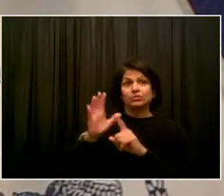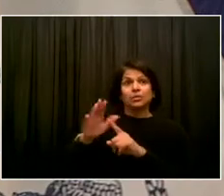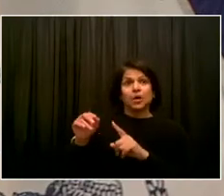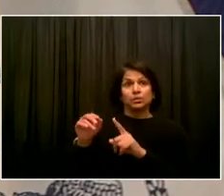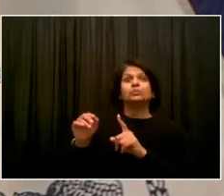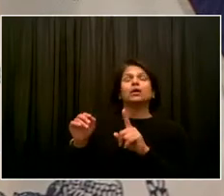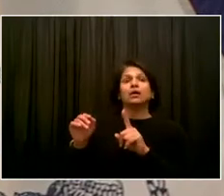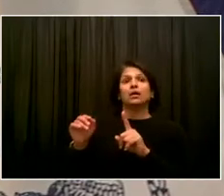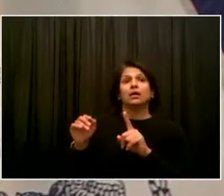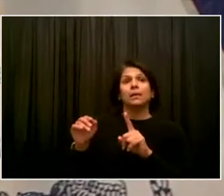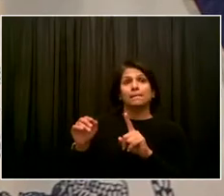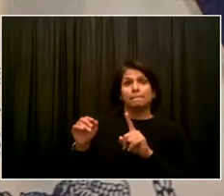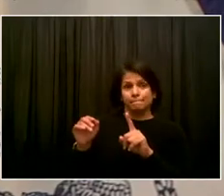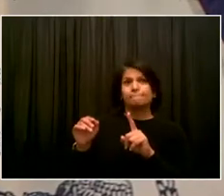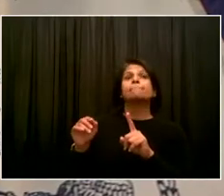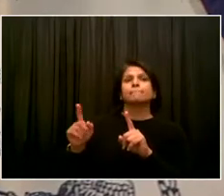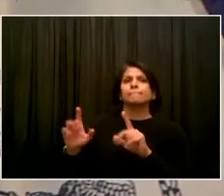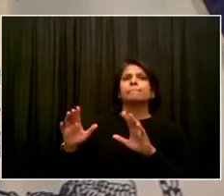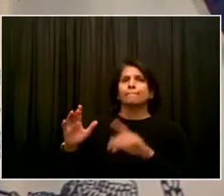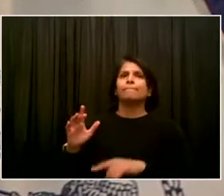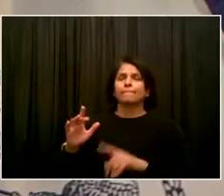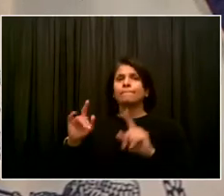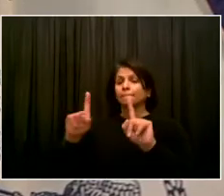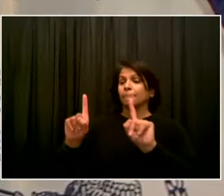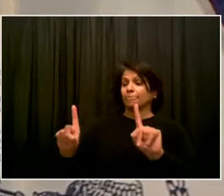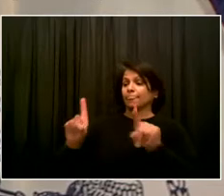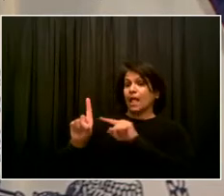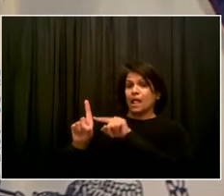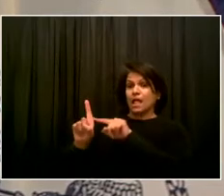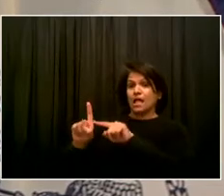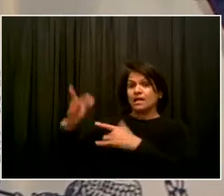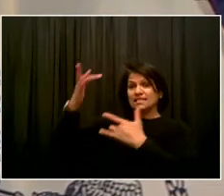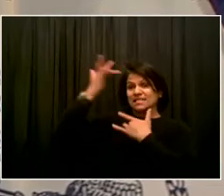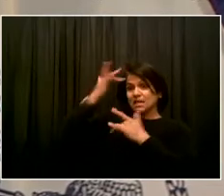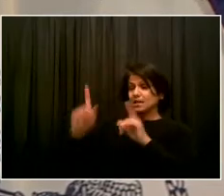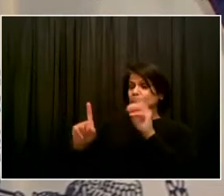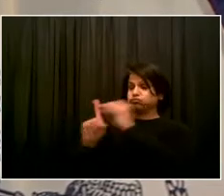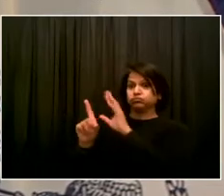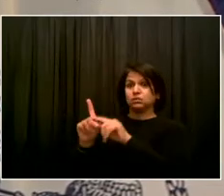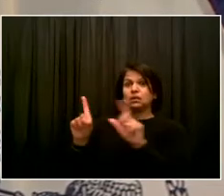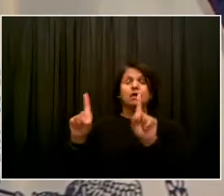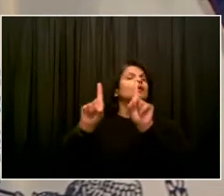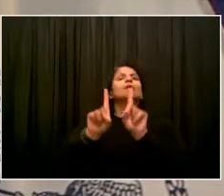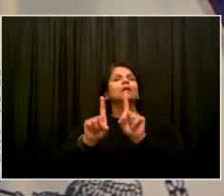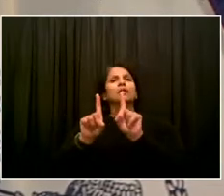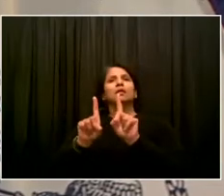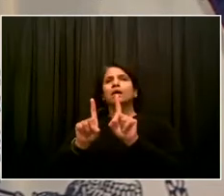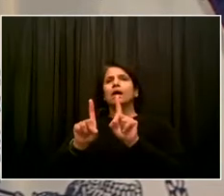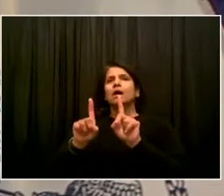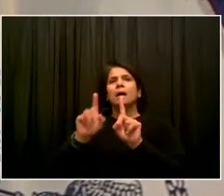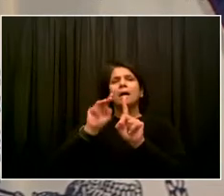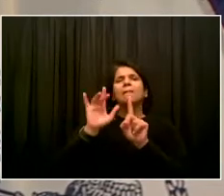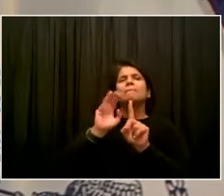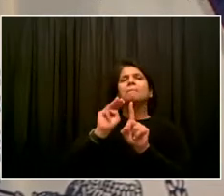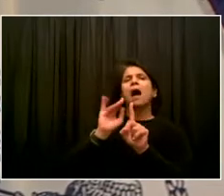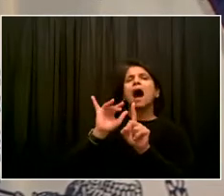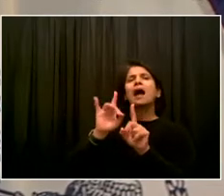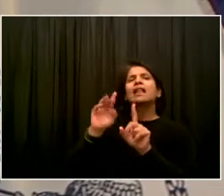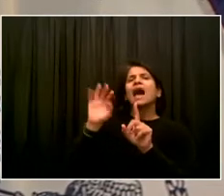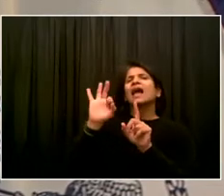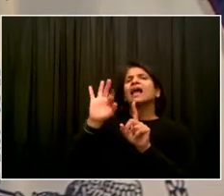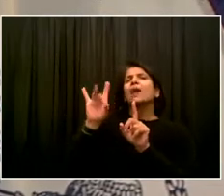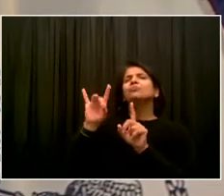lot of evidence now. It's told us this is the approach that's going to work for the future. I have been working very closely with the